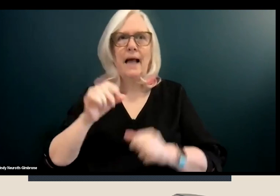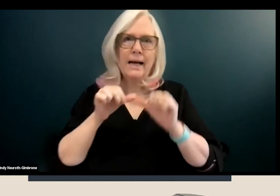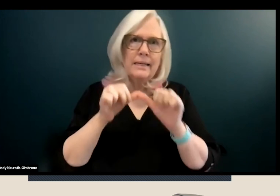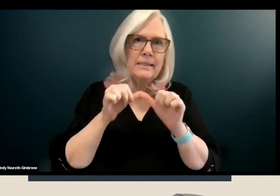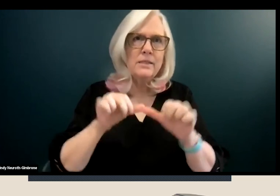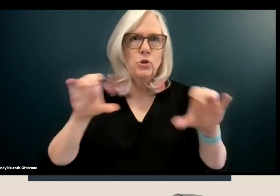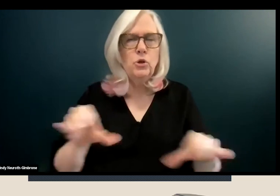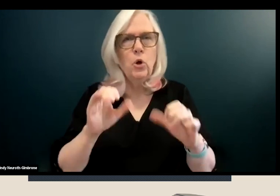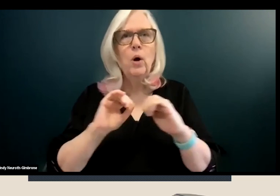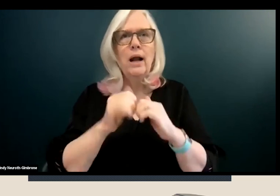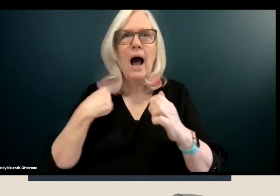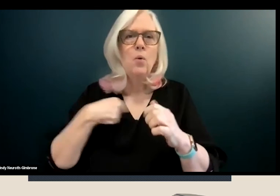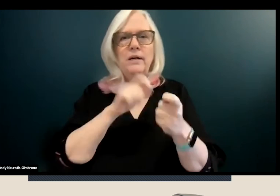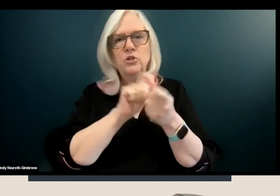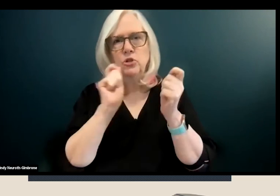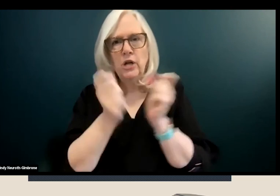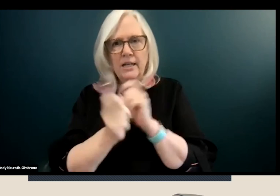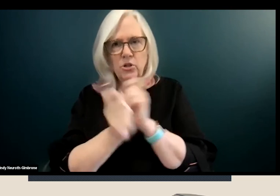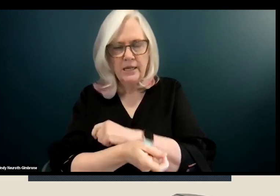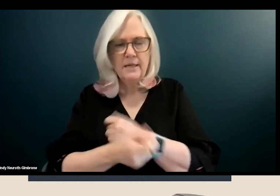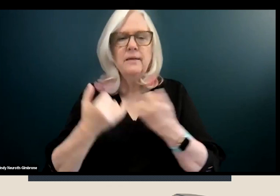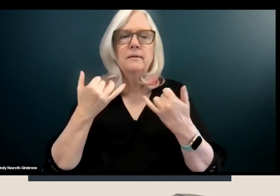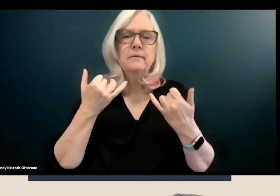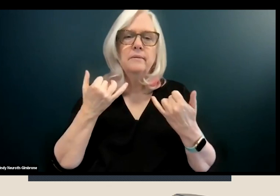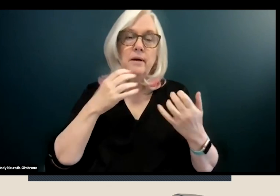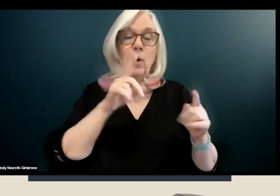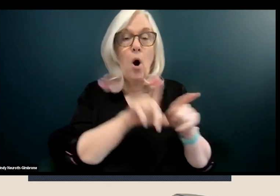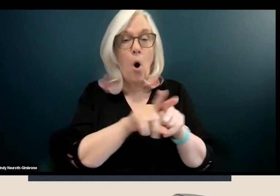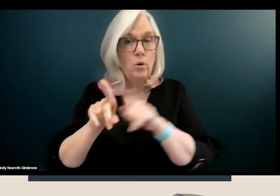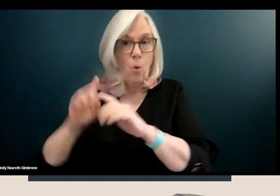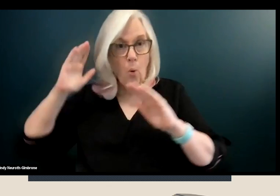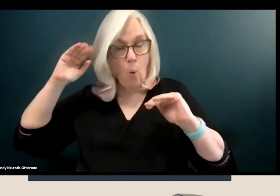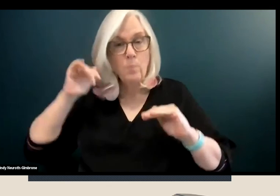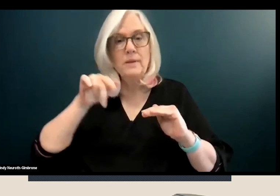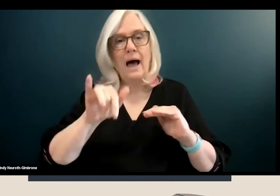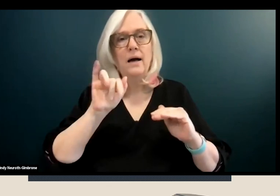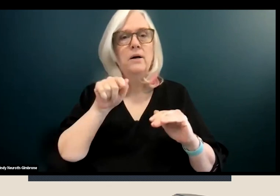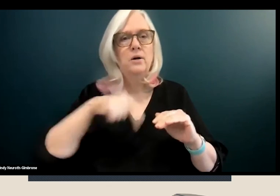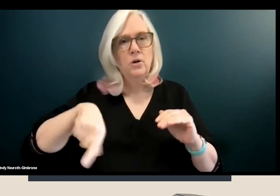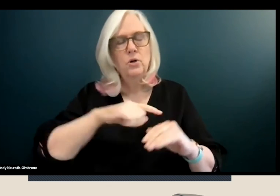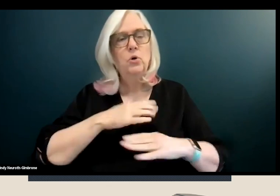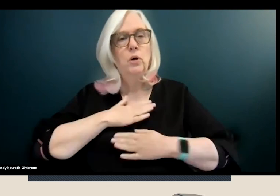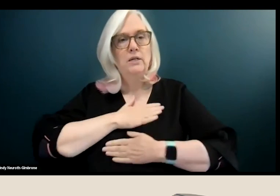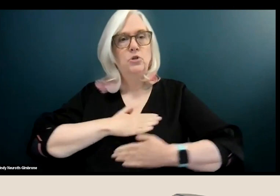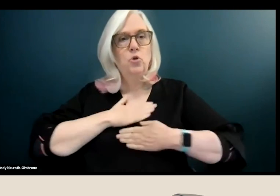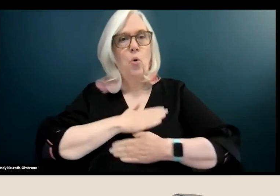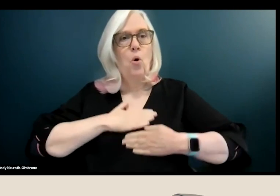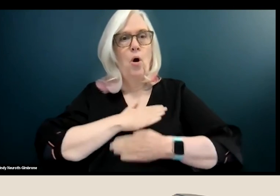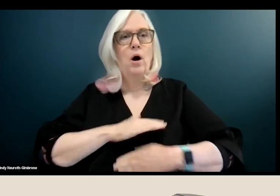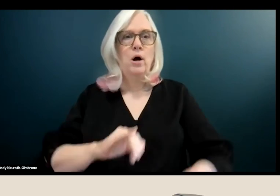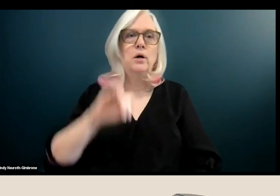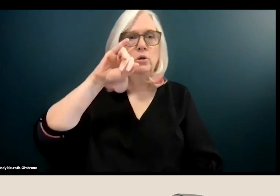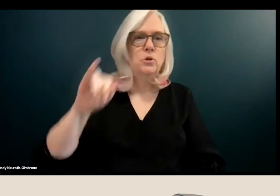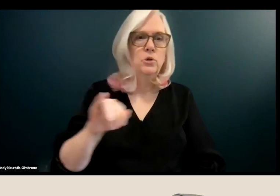we're changing. We also hope you enjoy Judith Heumann. Personally, she's a hero of mine. I'm really honored to be on the